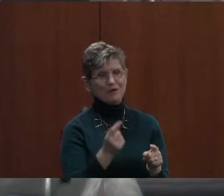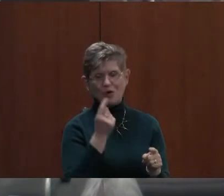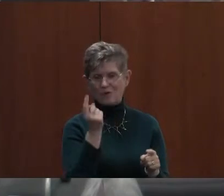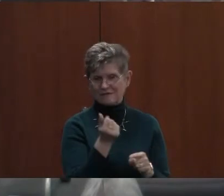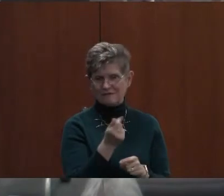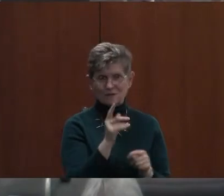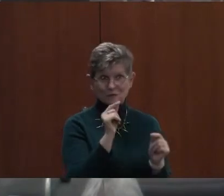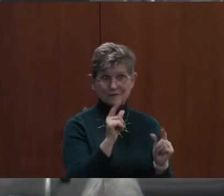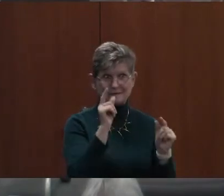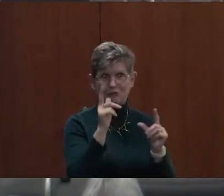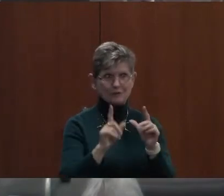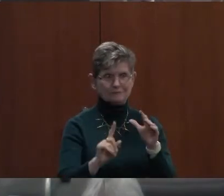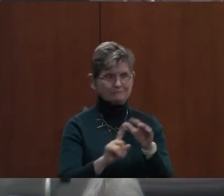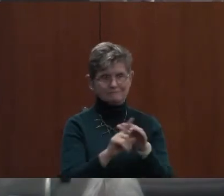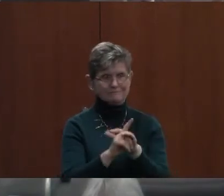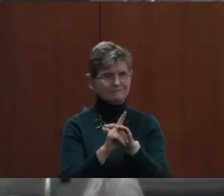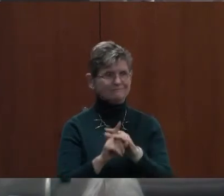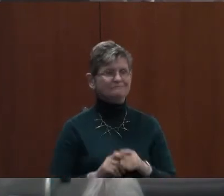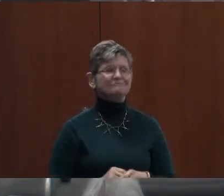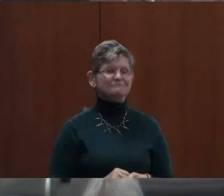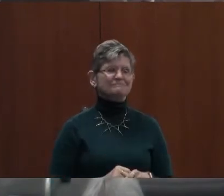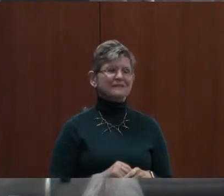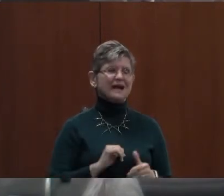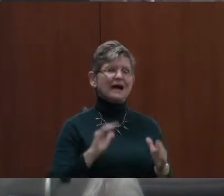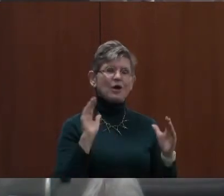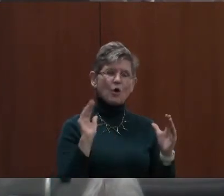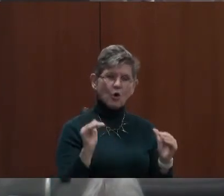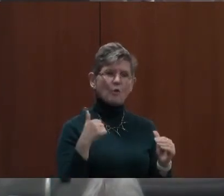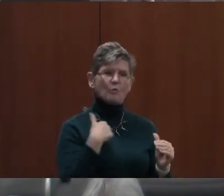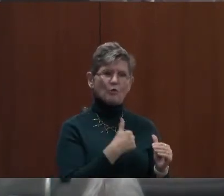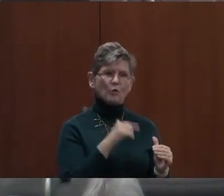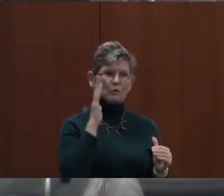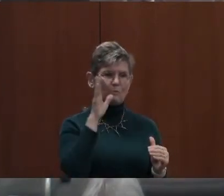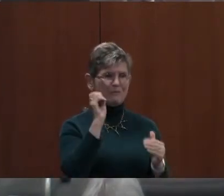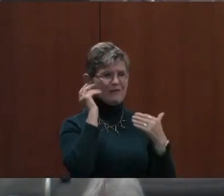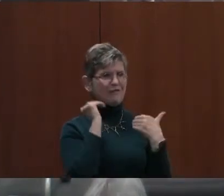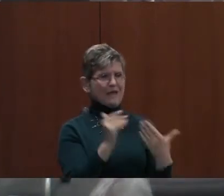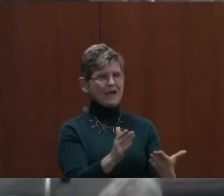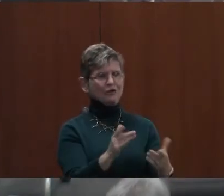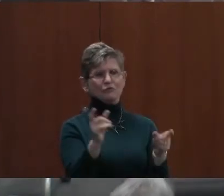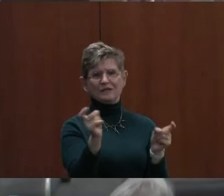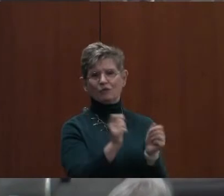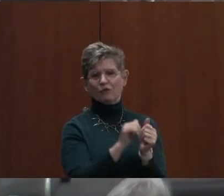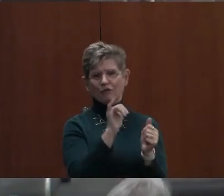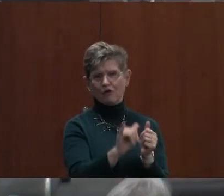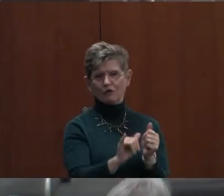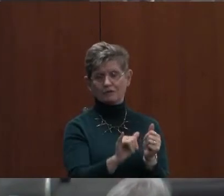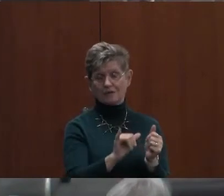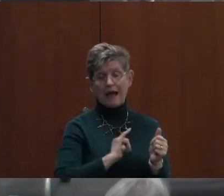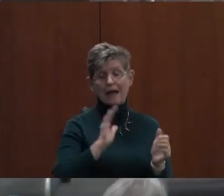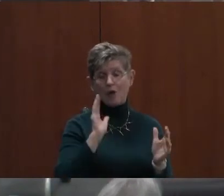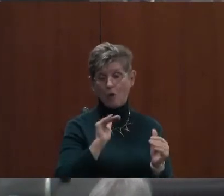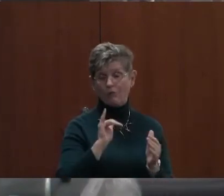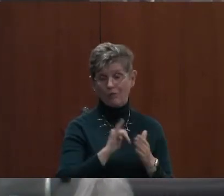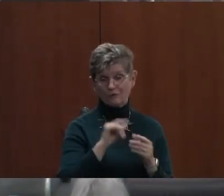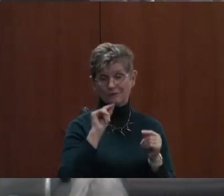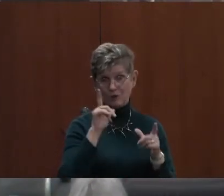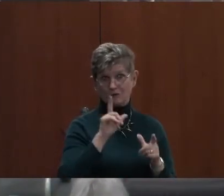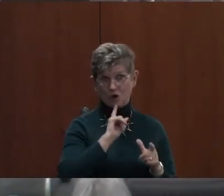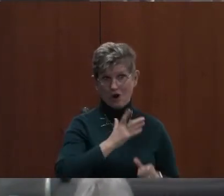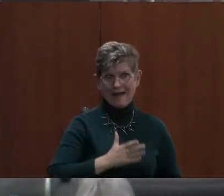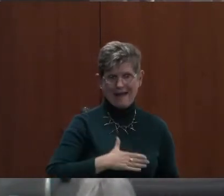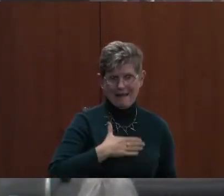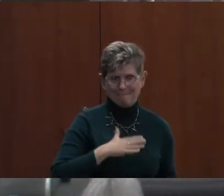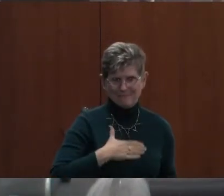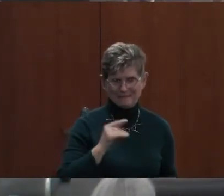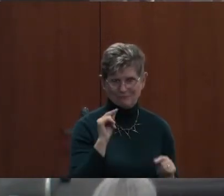few surprises. And I hope that we will be there to deal with them, and I hope they are happy surprises, and